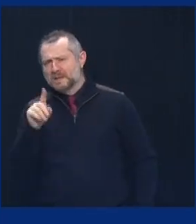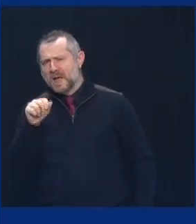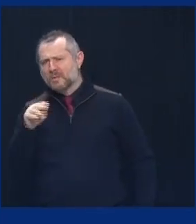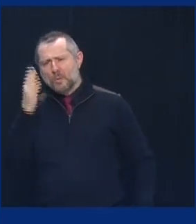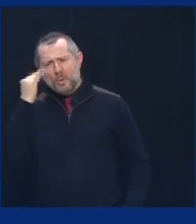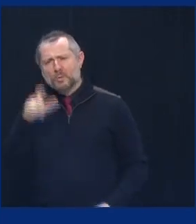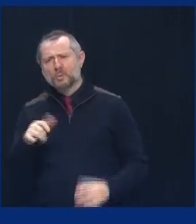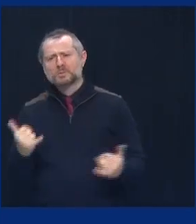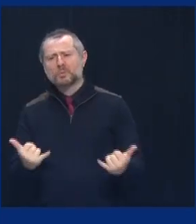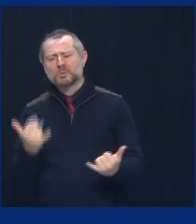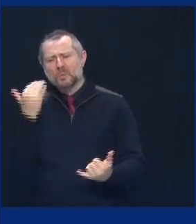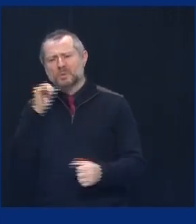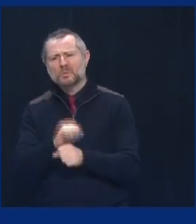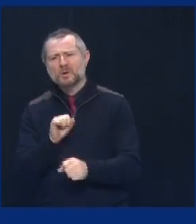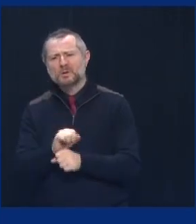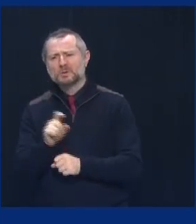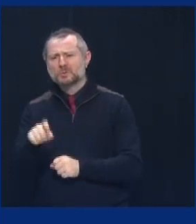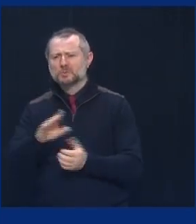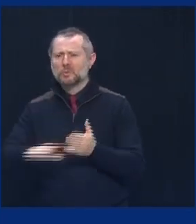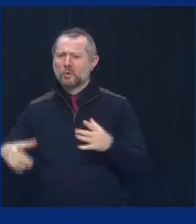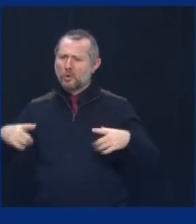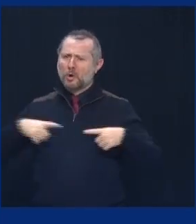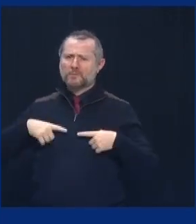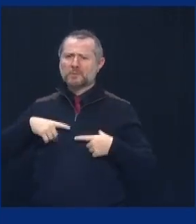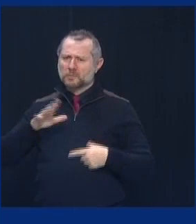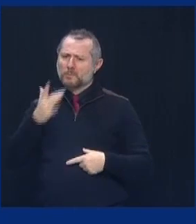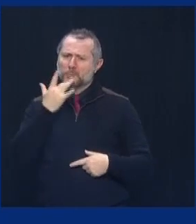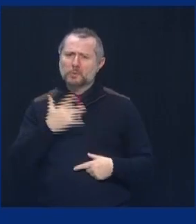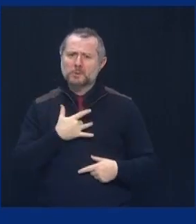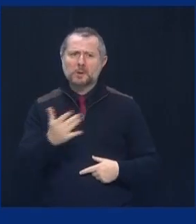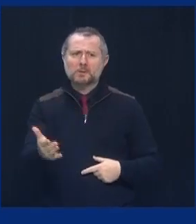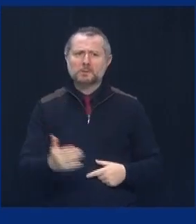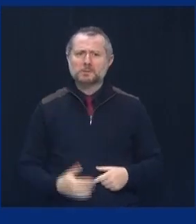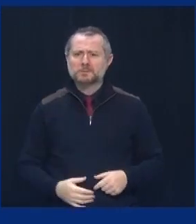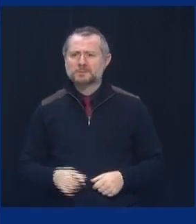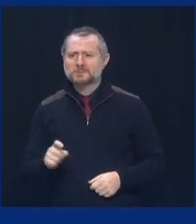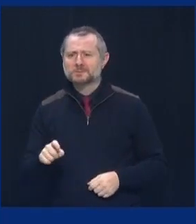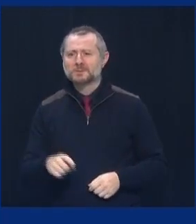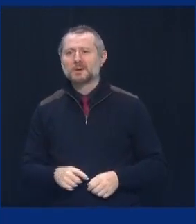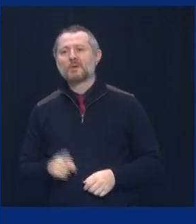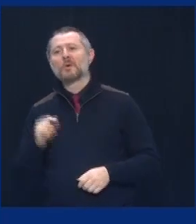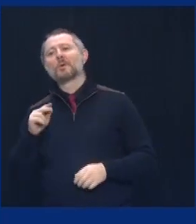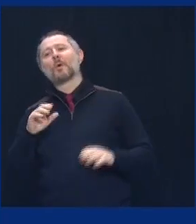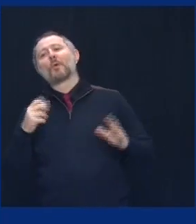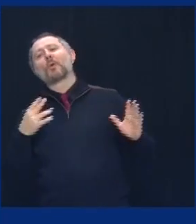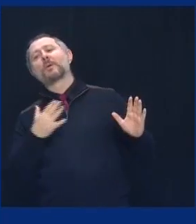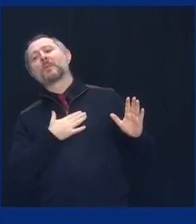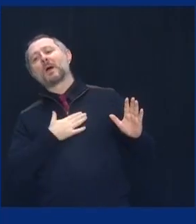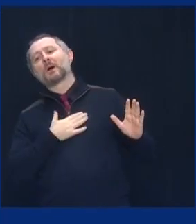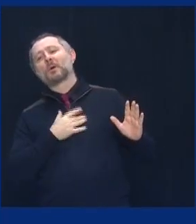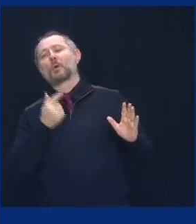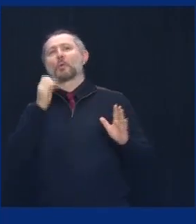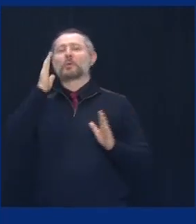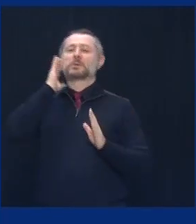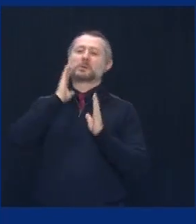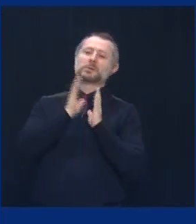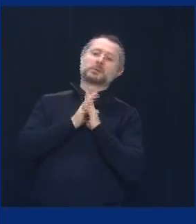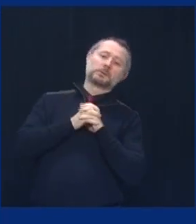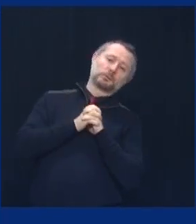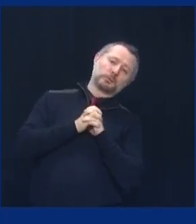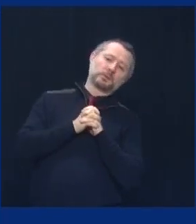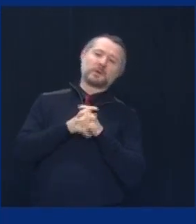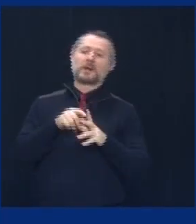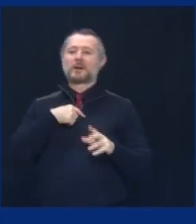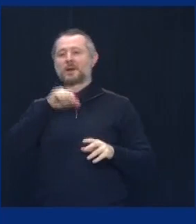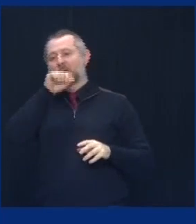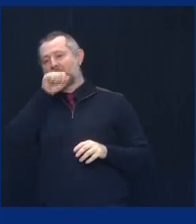today? I thought they would have given you off for your birthday. Oh, my goodness. Well, I love to work, as you